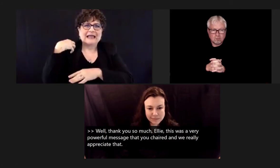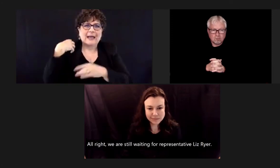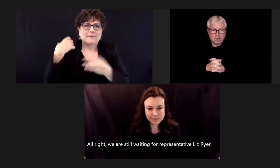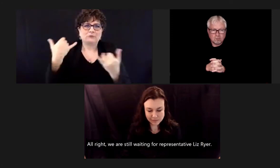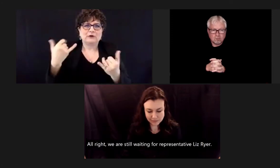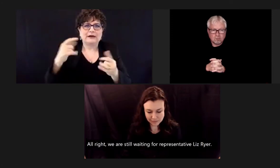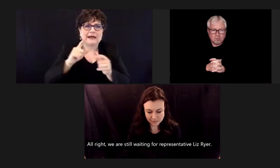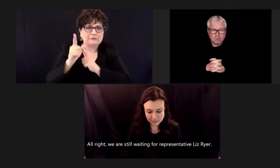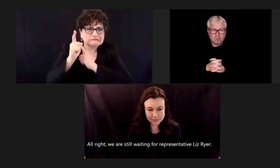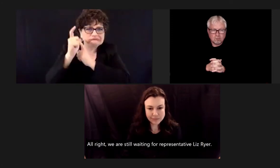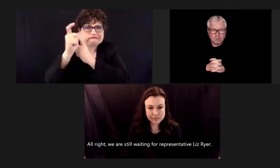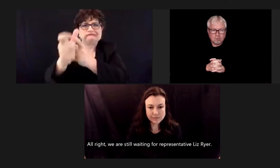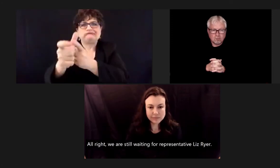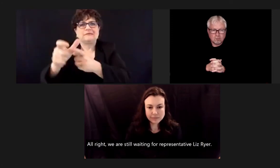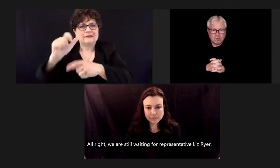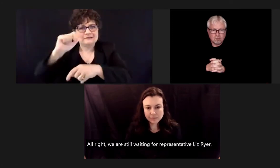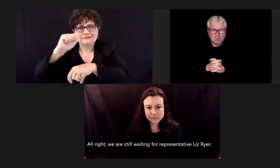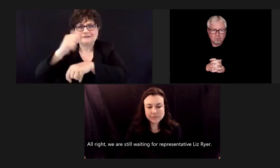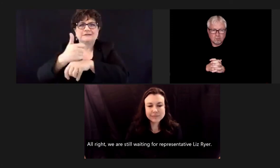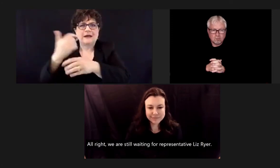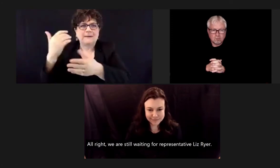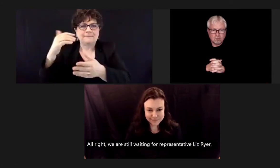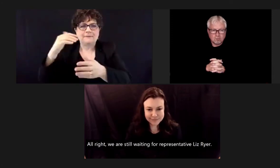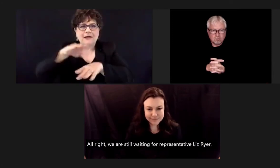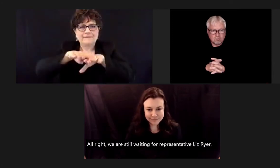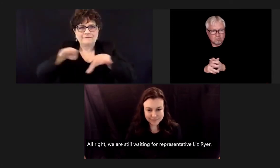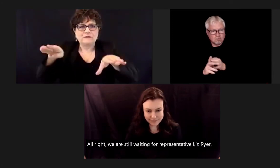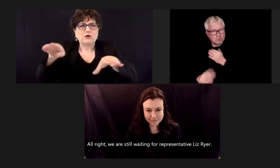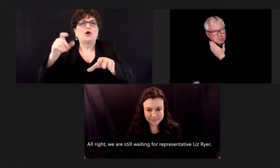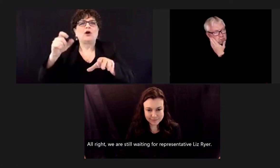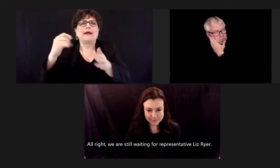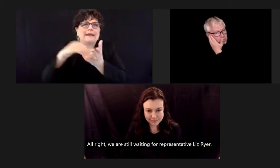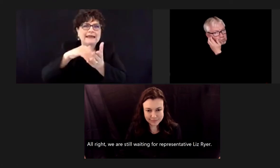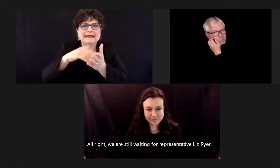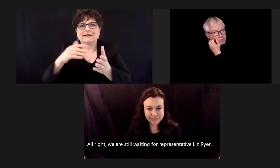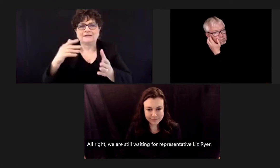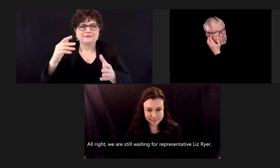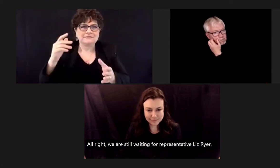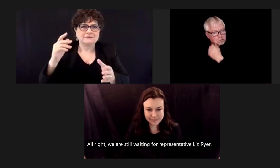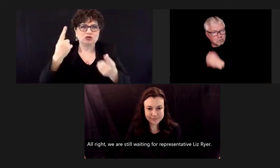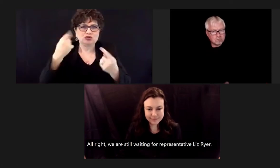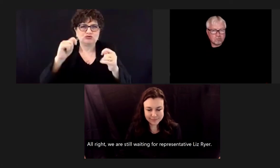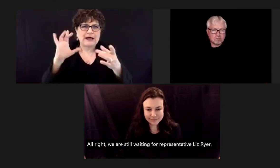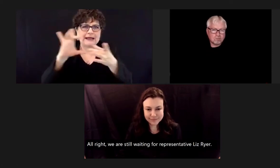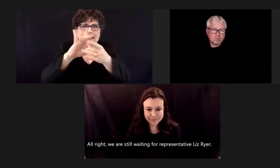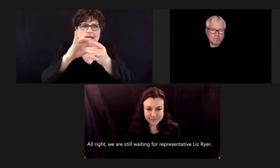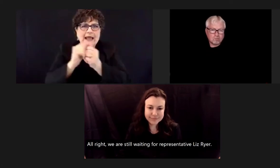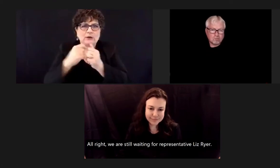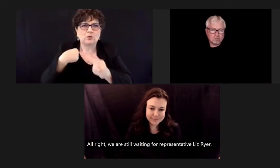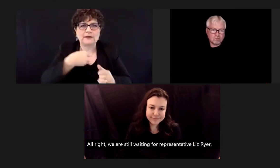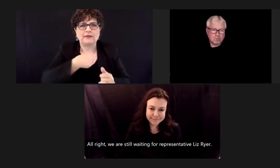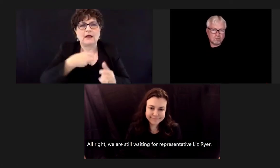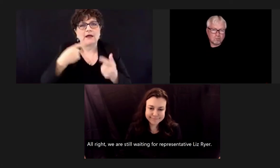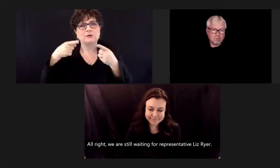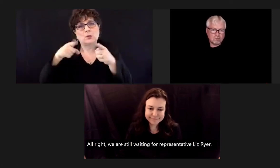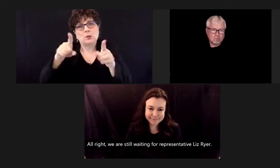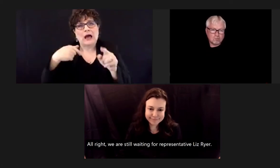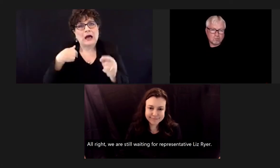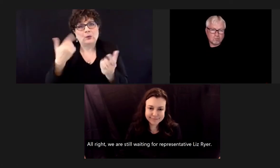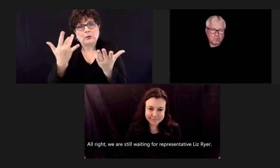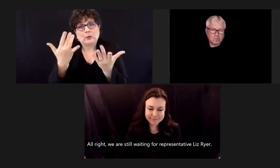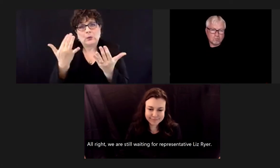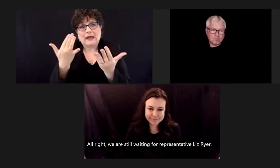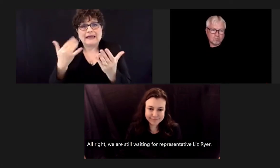able to join us yet. Maybe it's a very busy day at the Capitol, having to run and set things up for the floor.